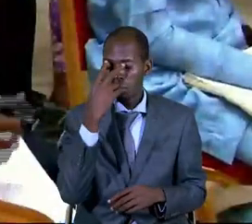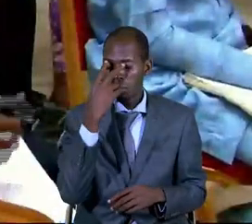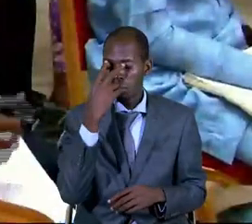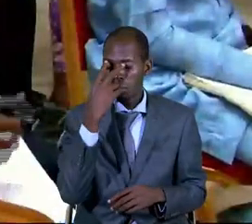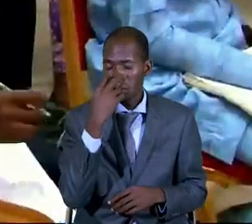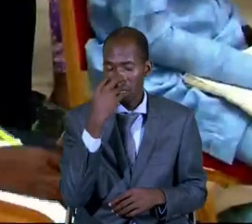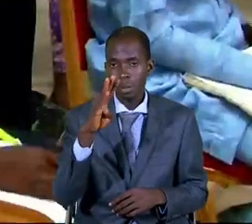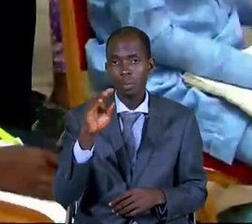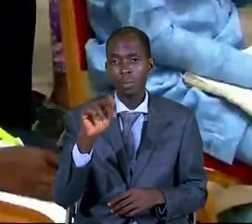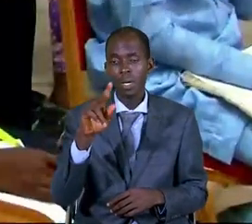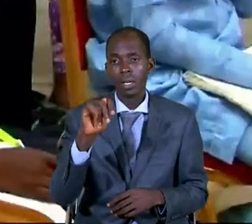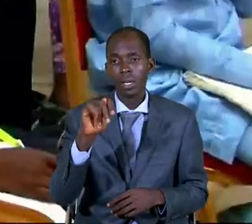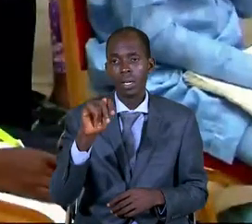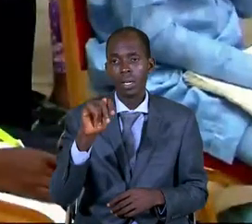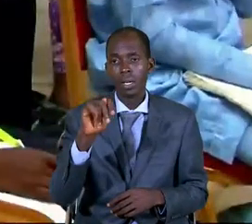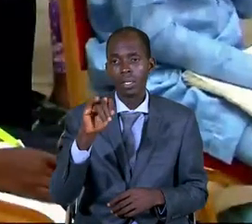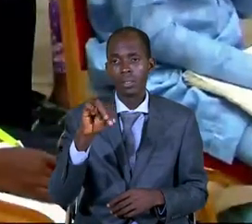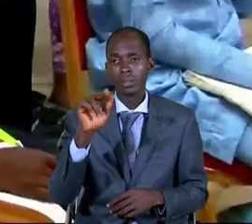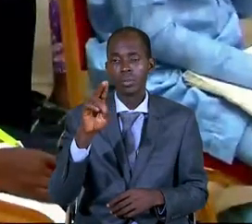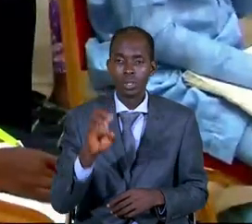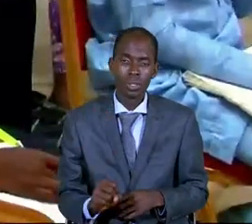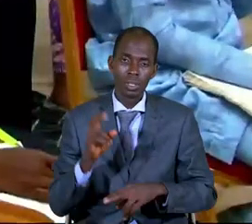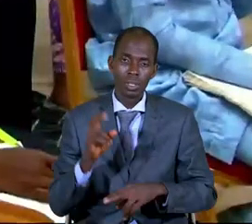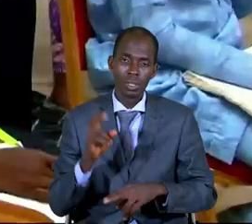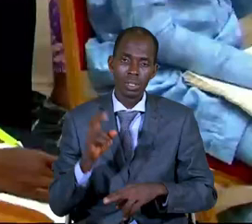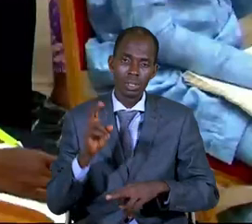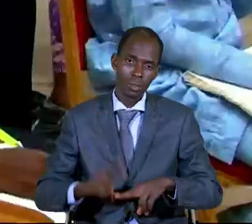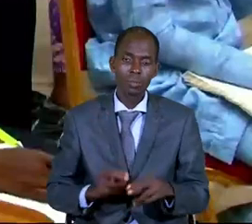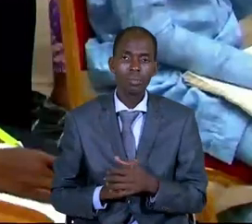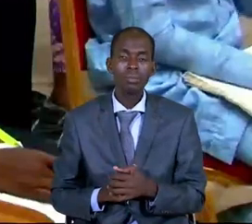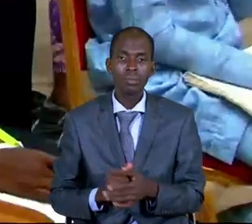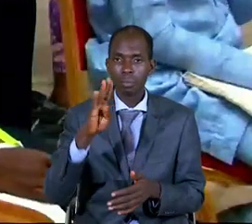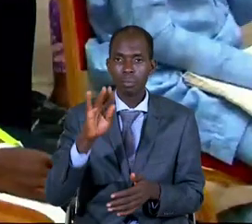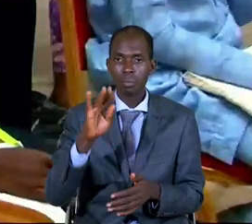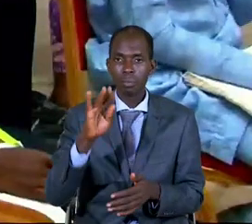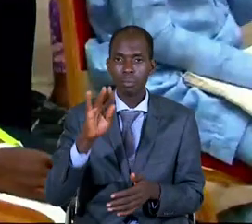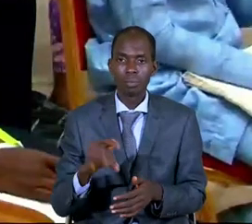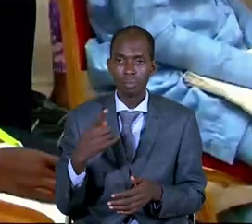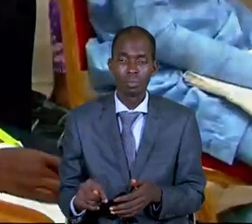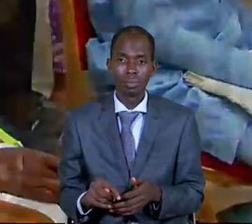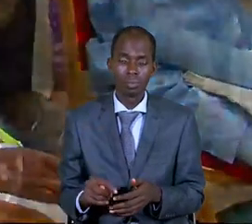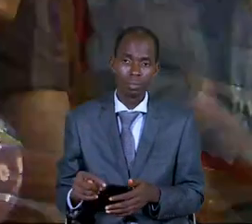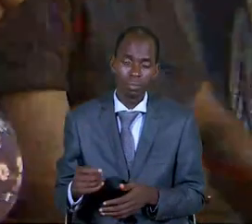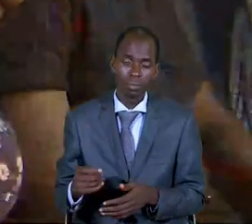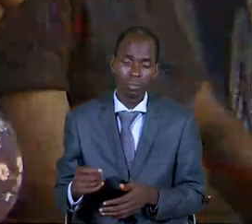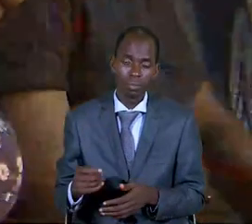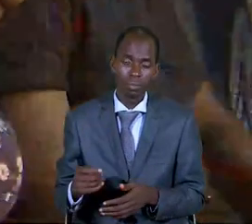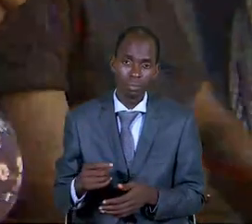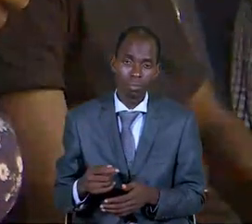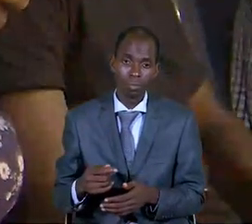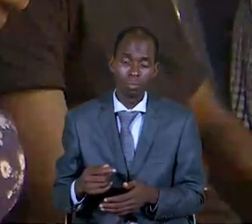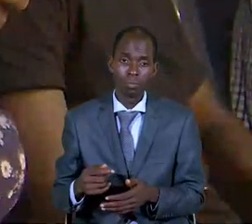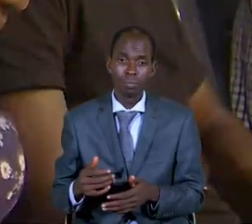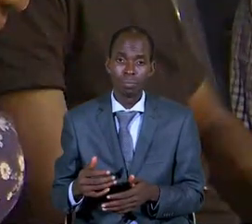wayside begging. And that's where man will